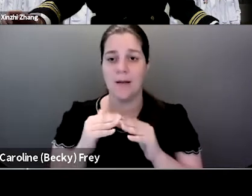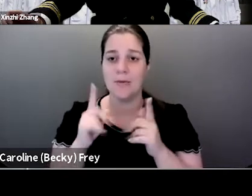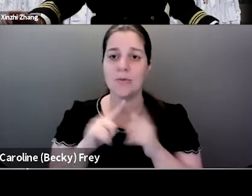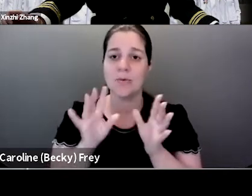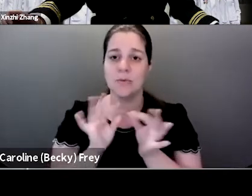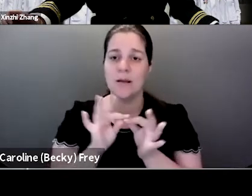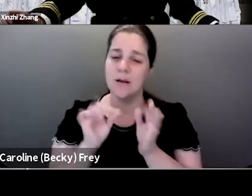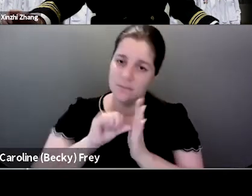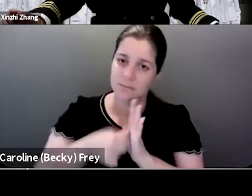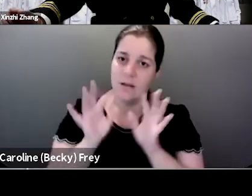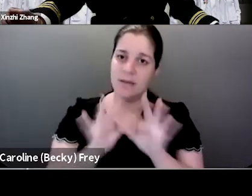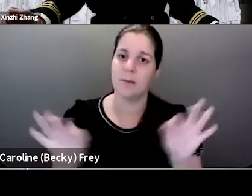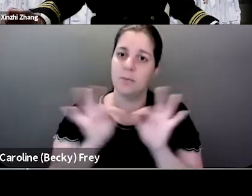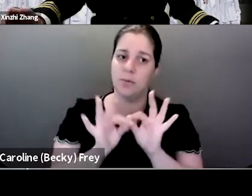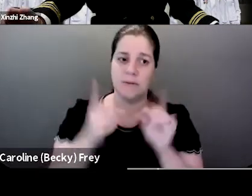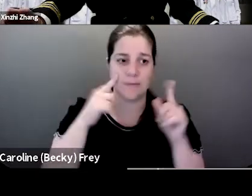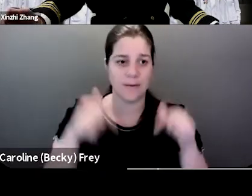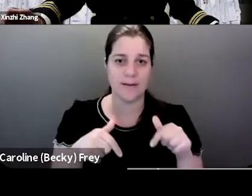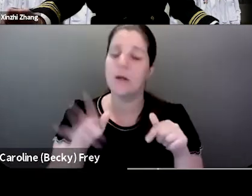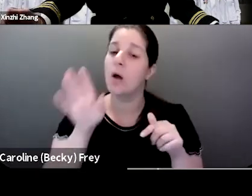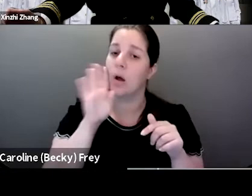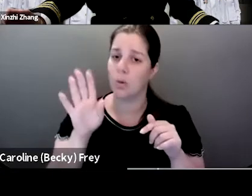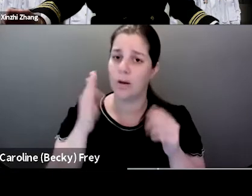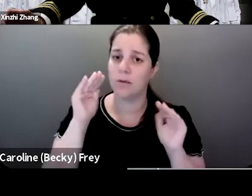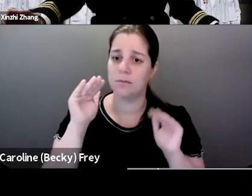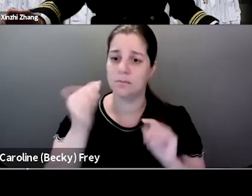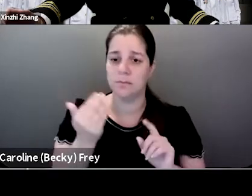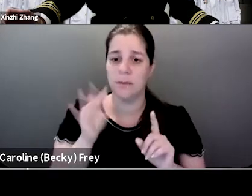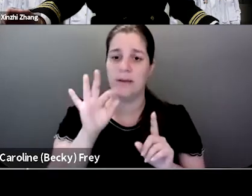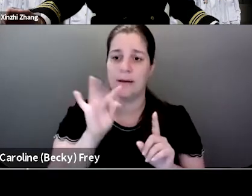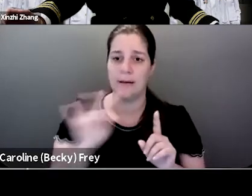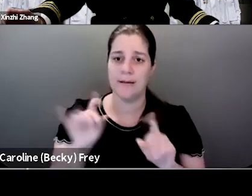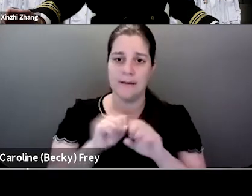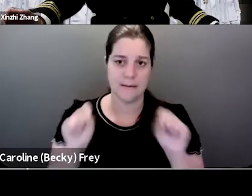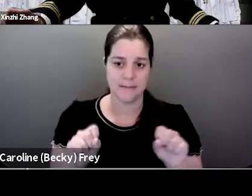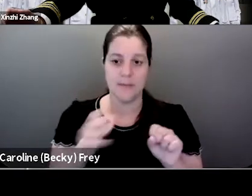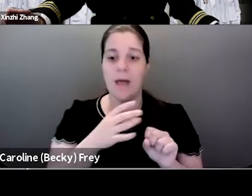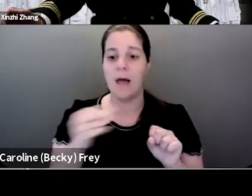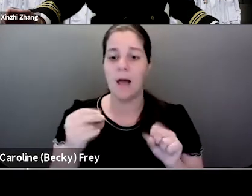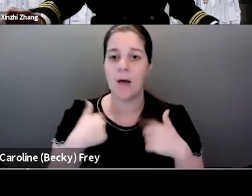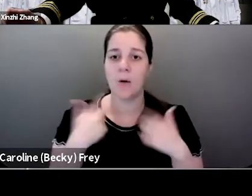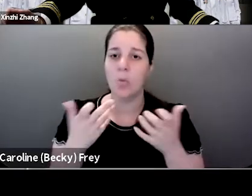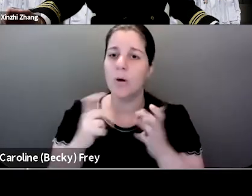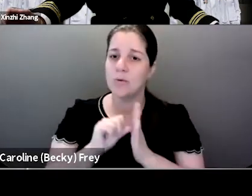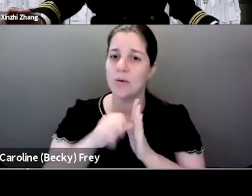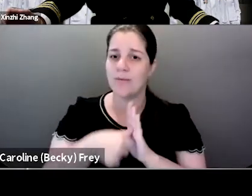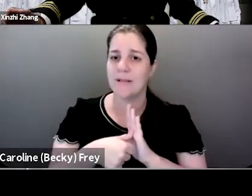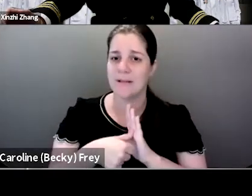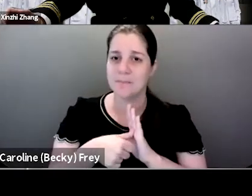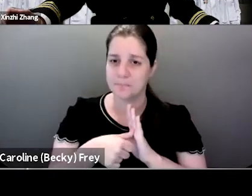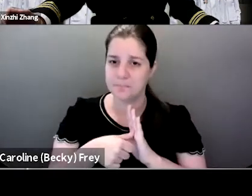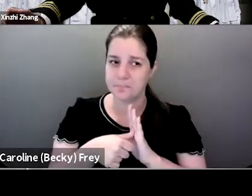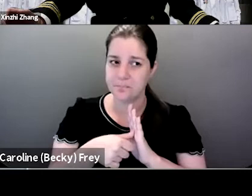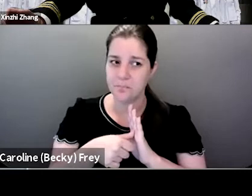of the equity which will be built in the 988 system. And also I want to emphasize the